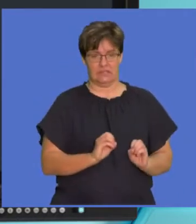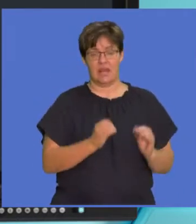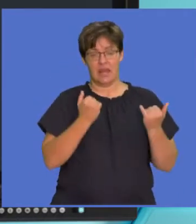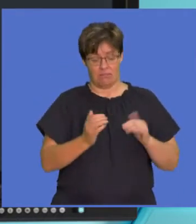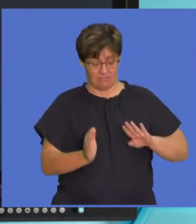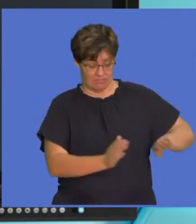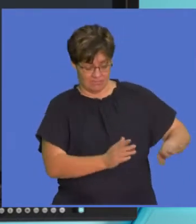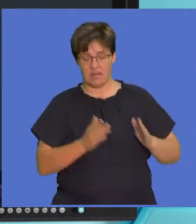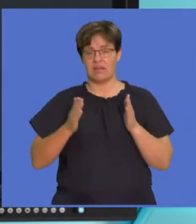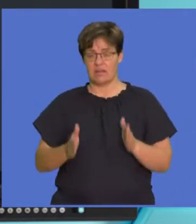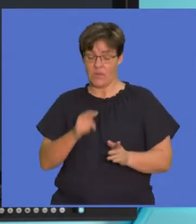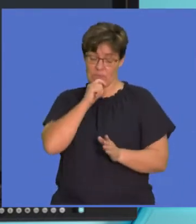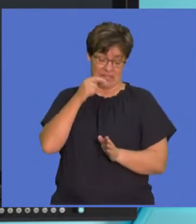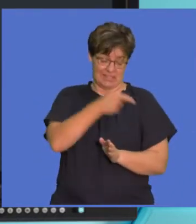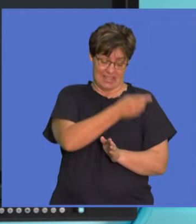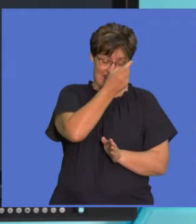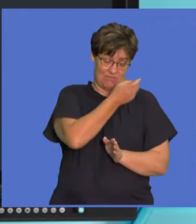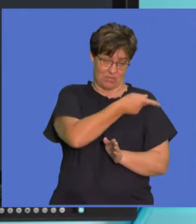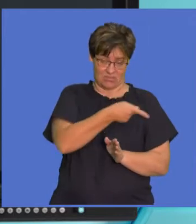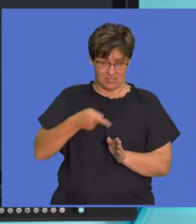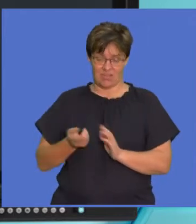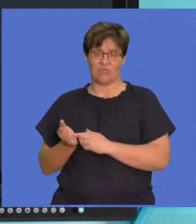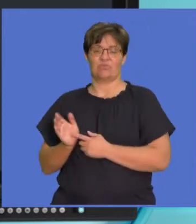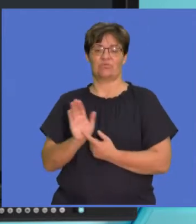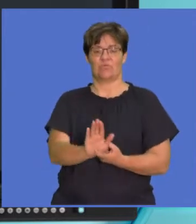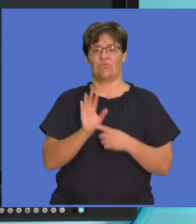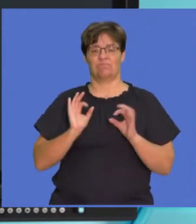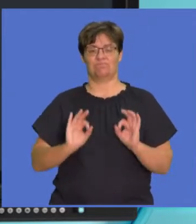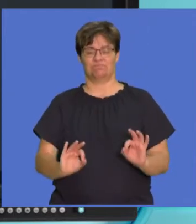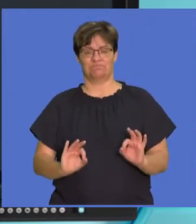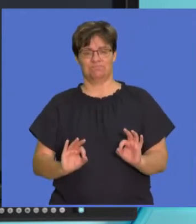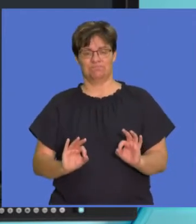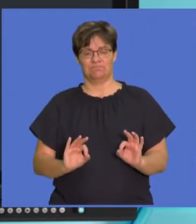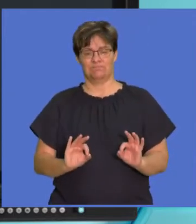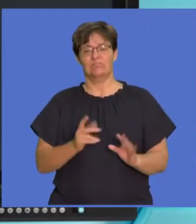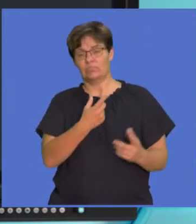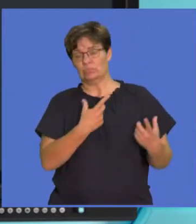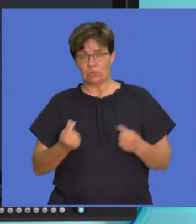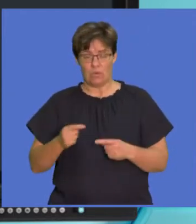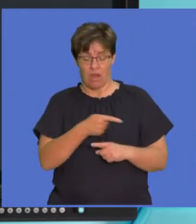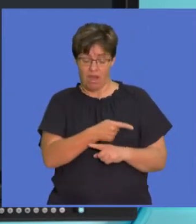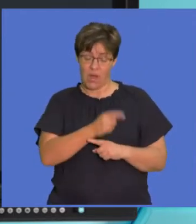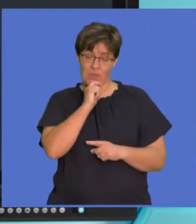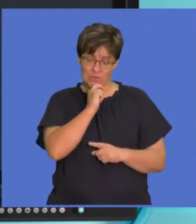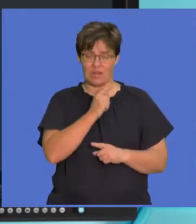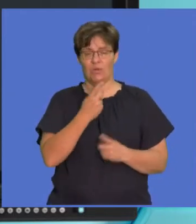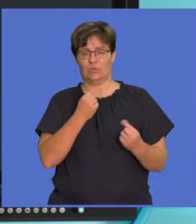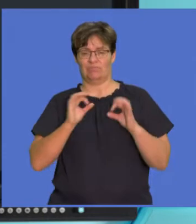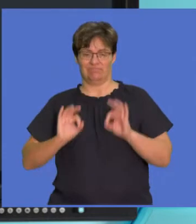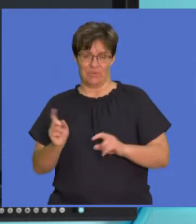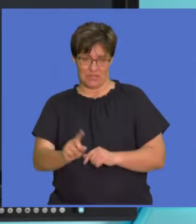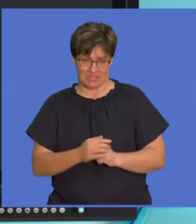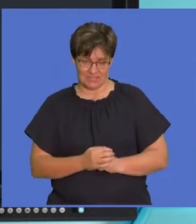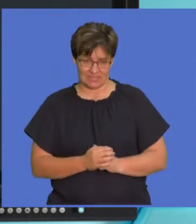to then use them and show you exactly what is it that you need to do when you are using them. So that's what we are